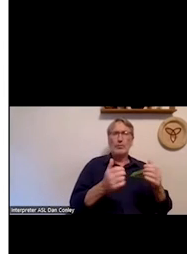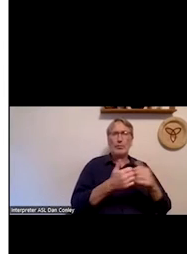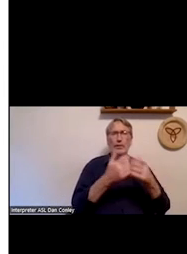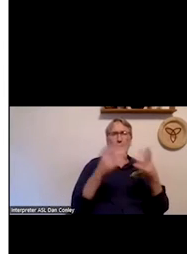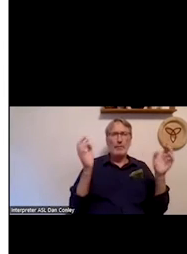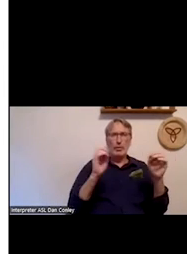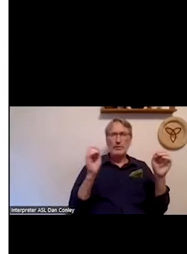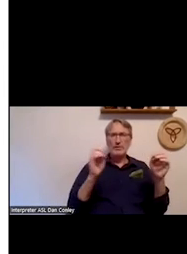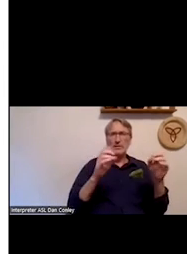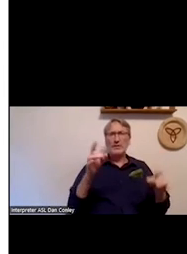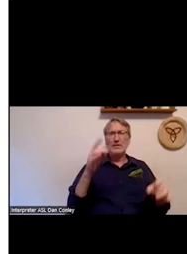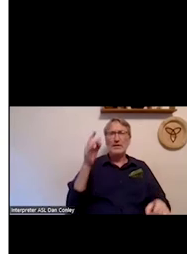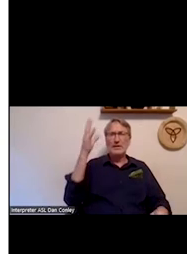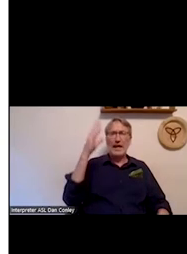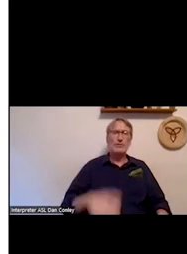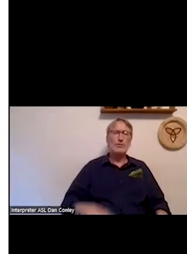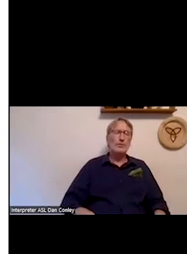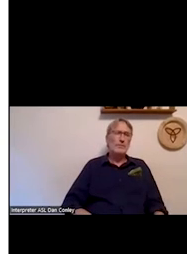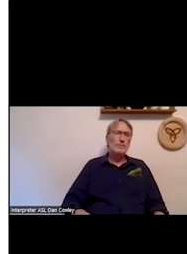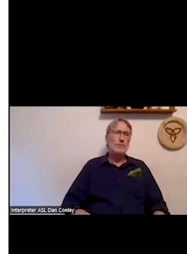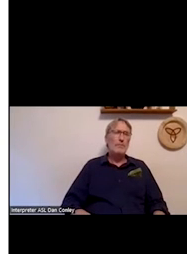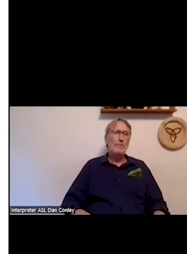and disasters.